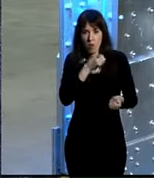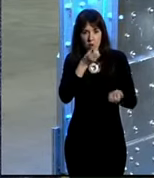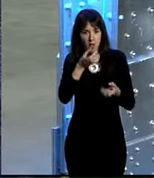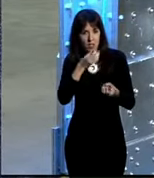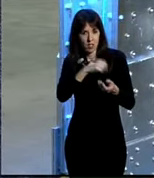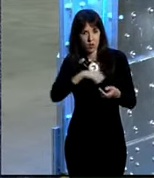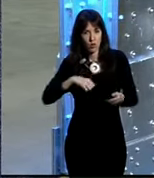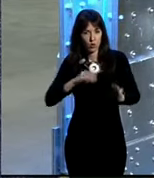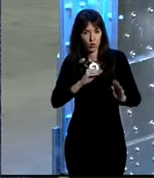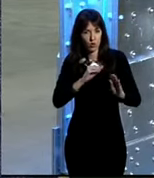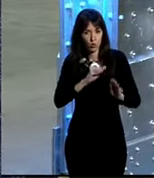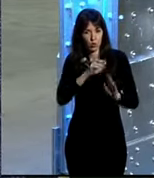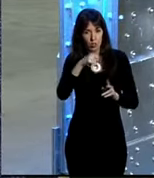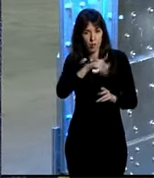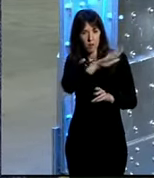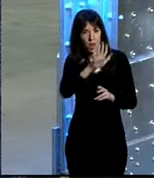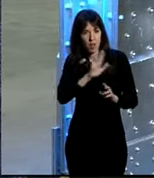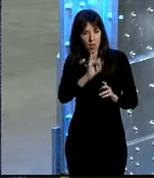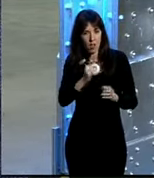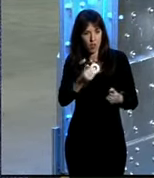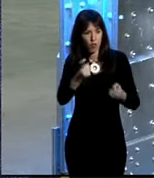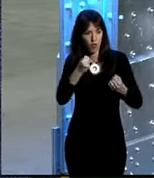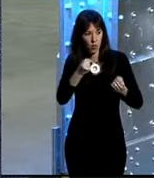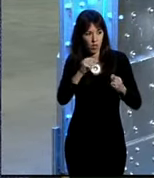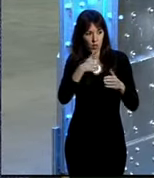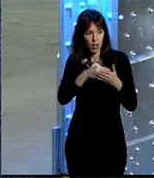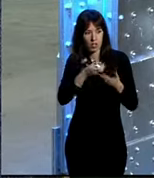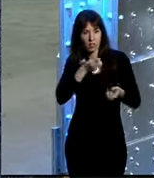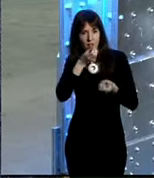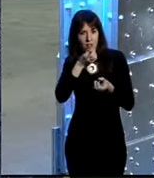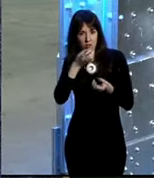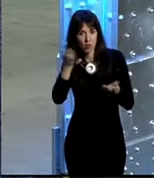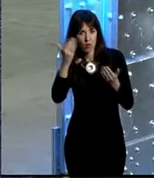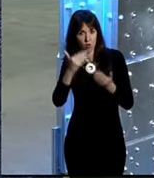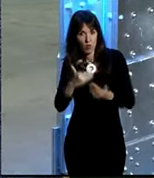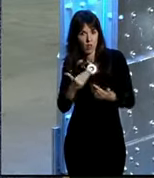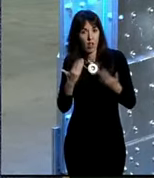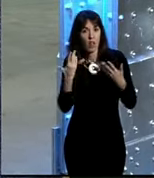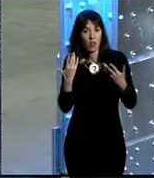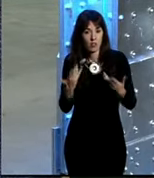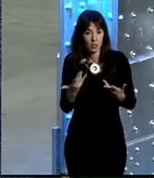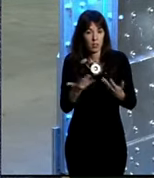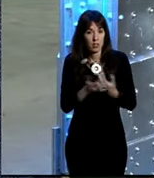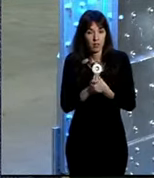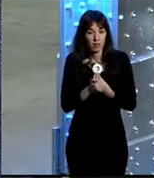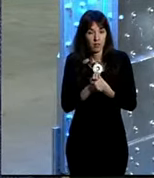and action seems to have seem to be more powerful in terms of narration.